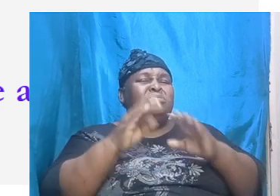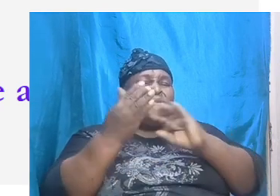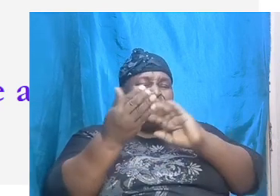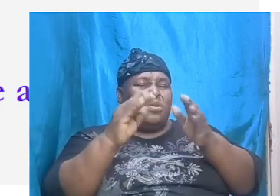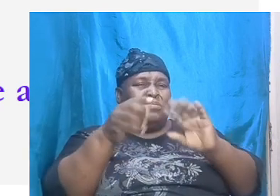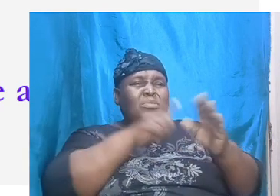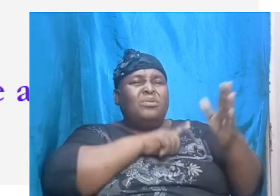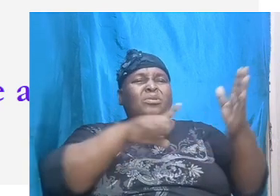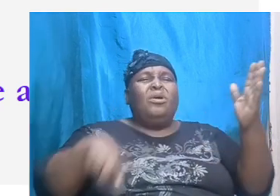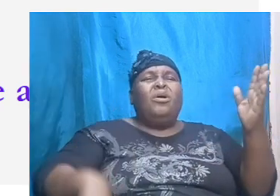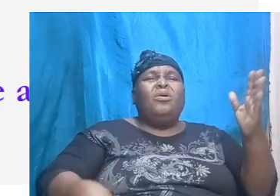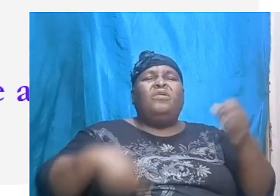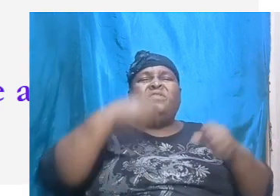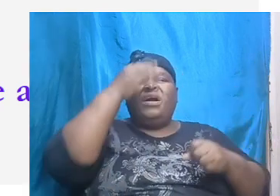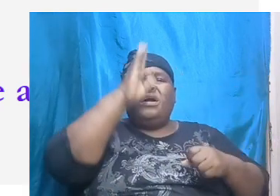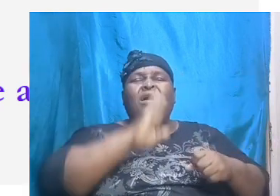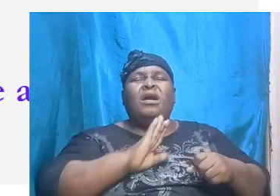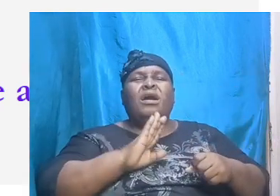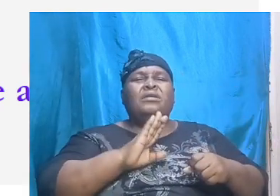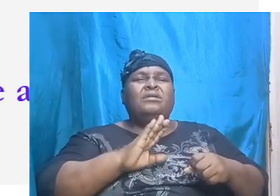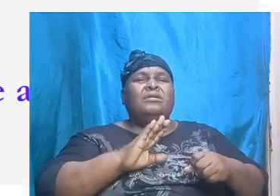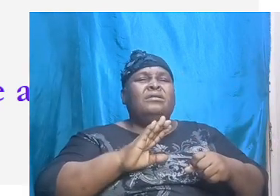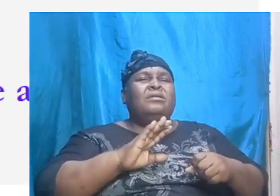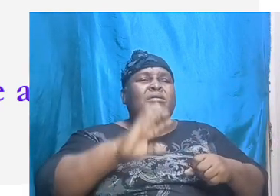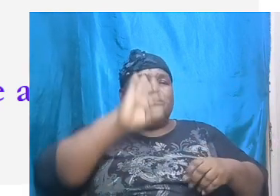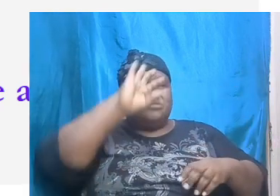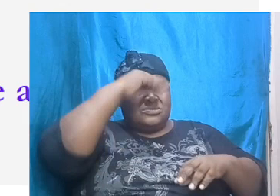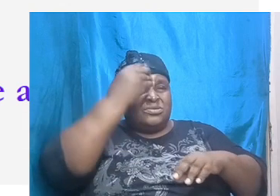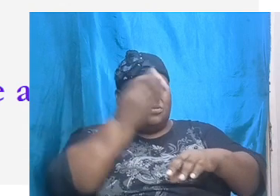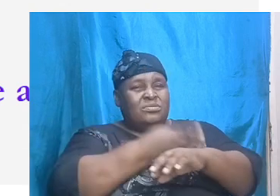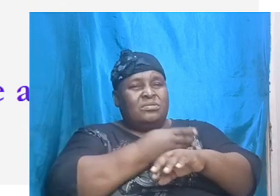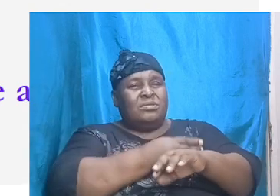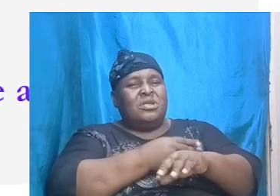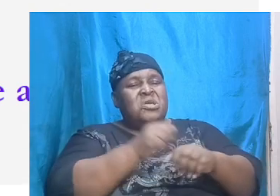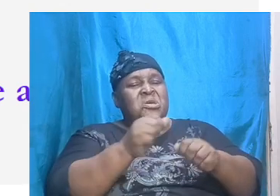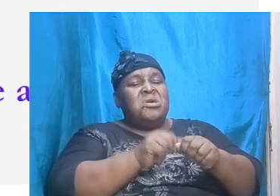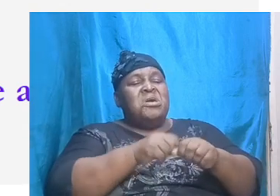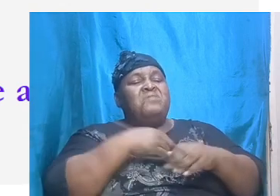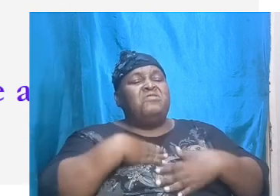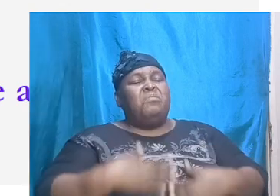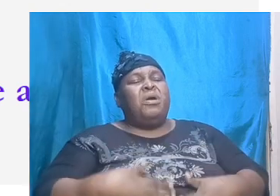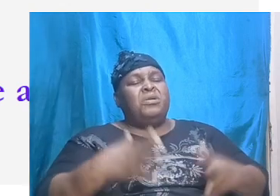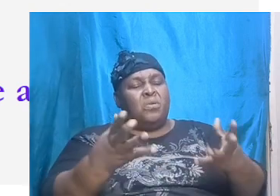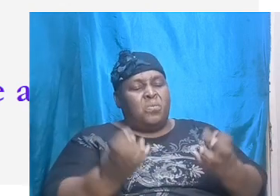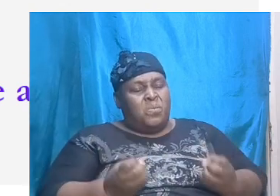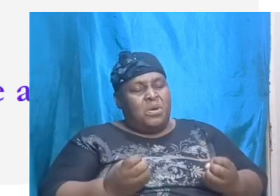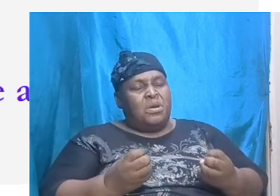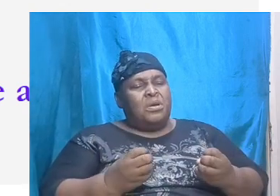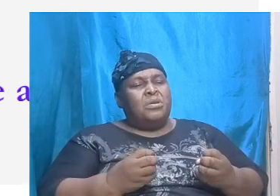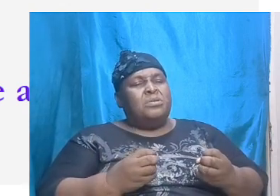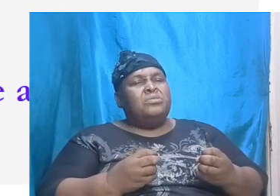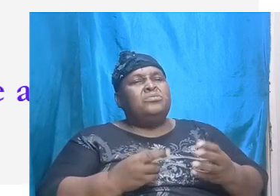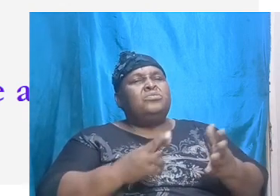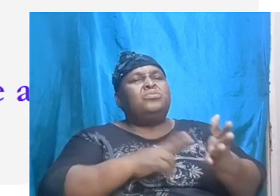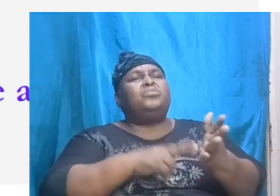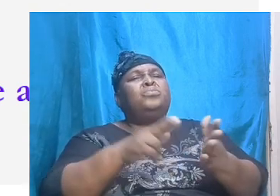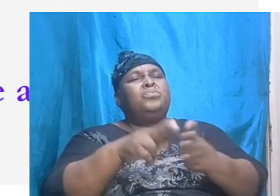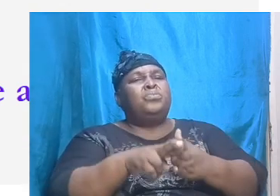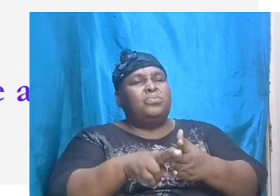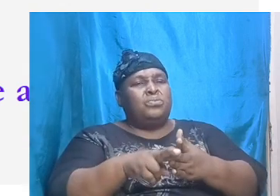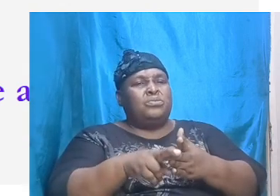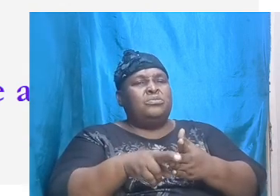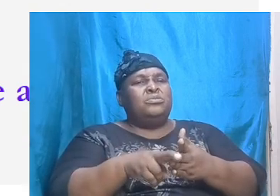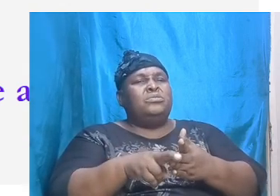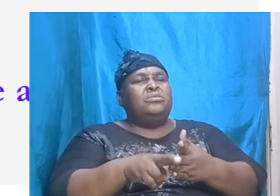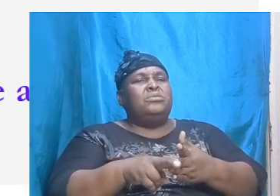heritage, and therefore we have people, nobody wants to settle for one thing, everybody wants to rule. But any day, any day, we understand the